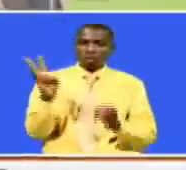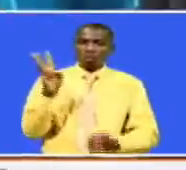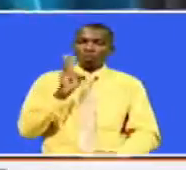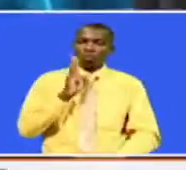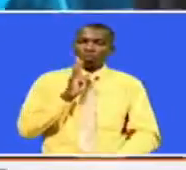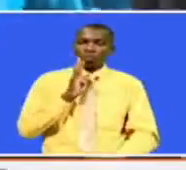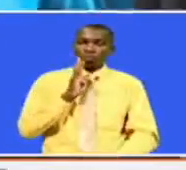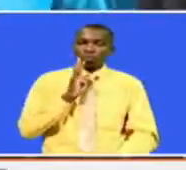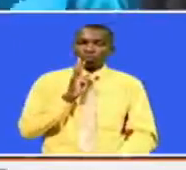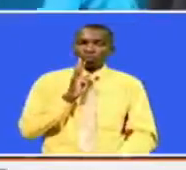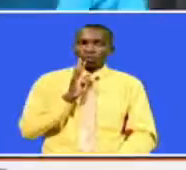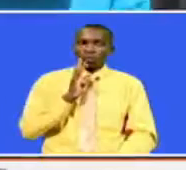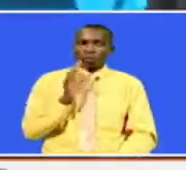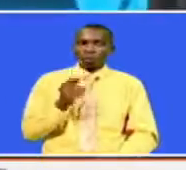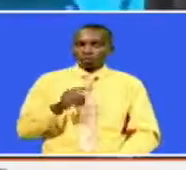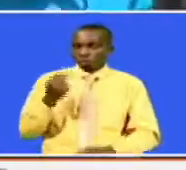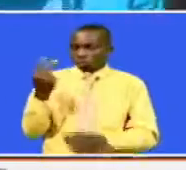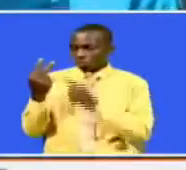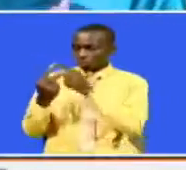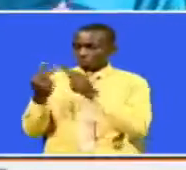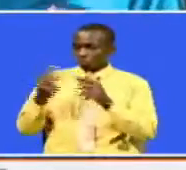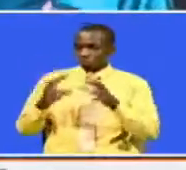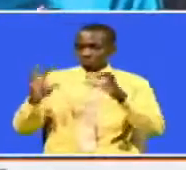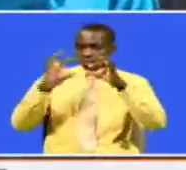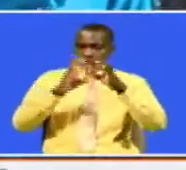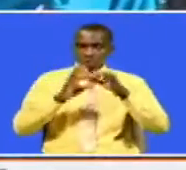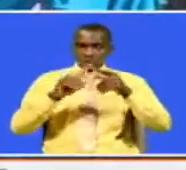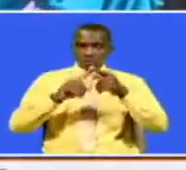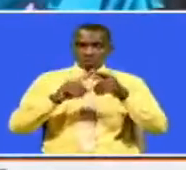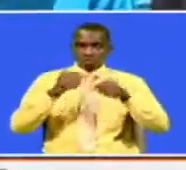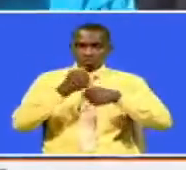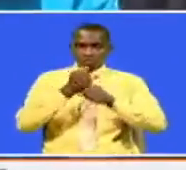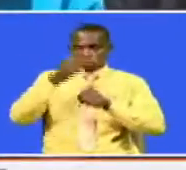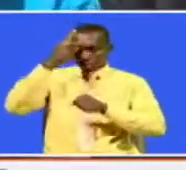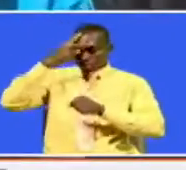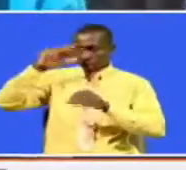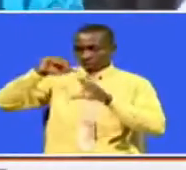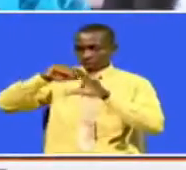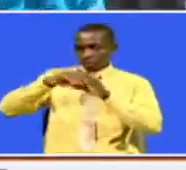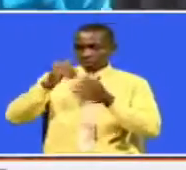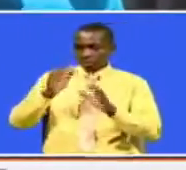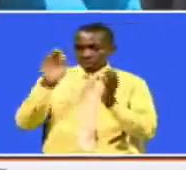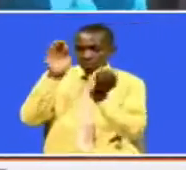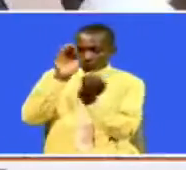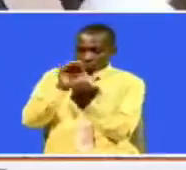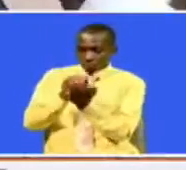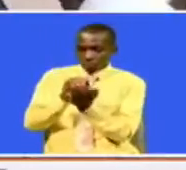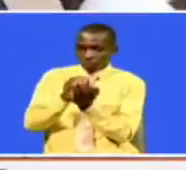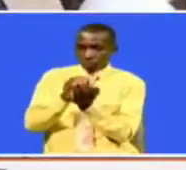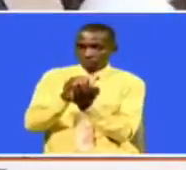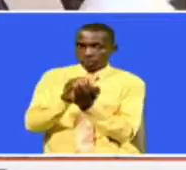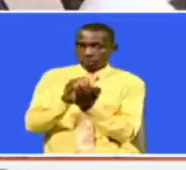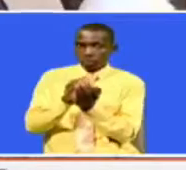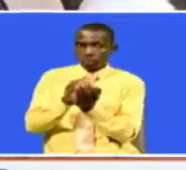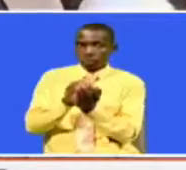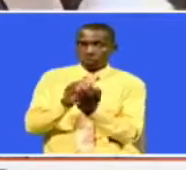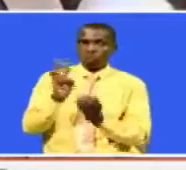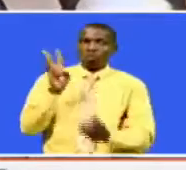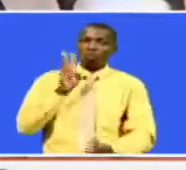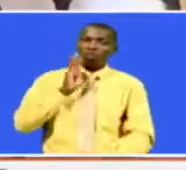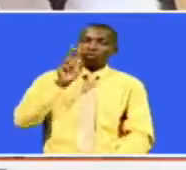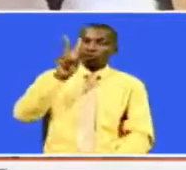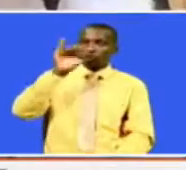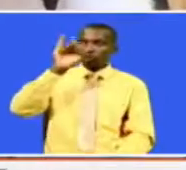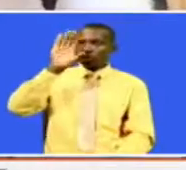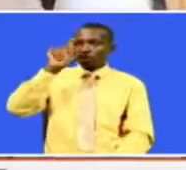Commission, the two states jointly agreed to formulate policies to help in the conservation. Lake Victoria Basin Commission Executive